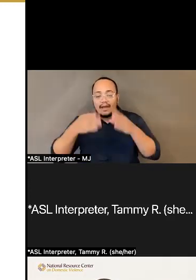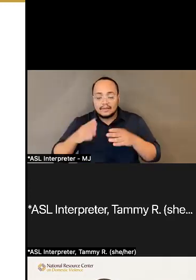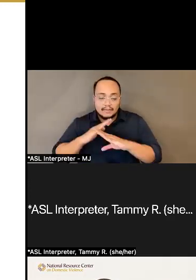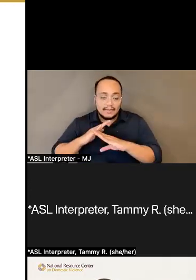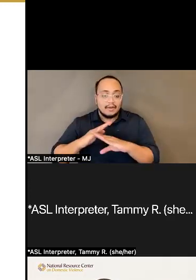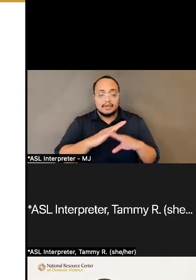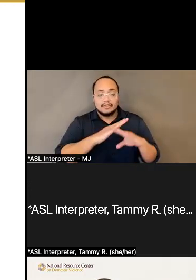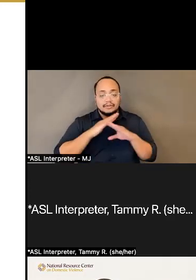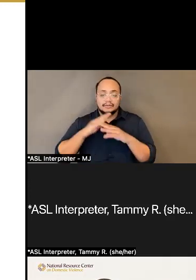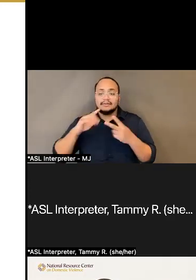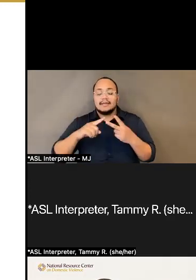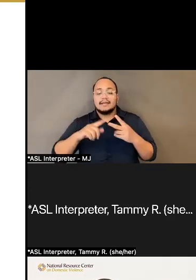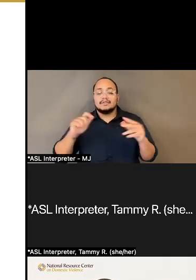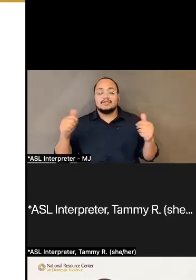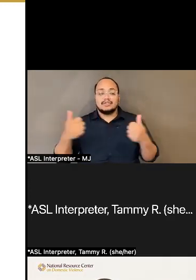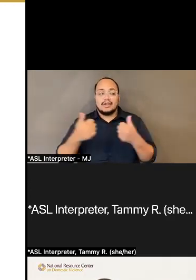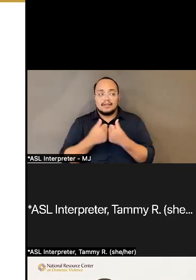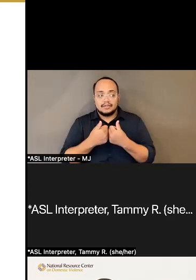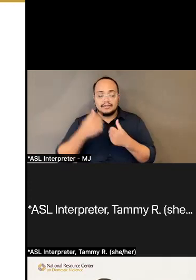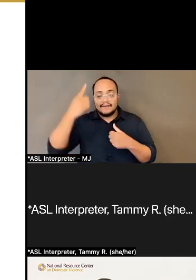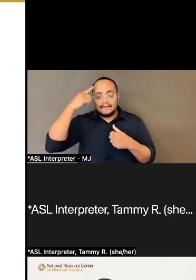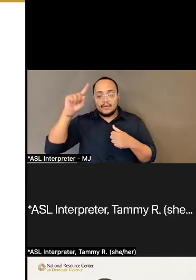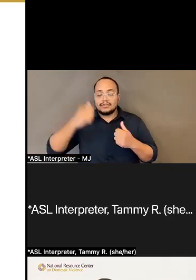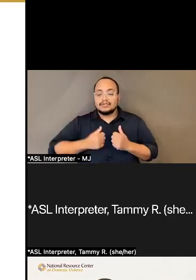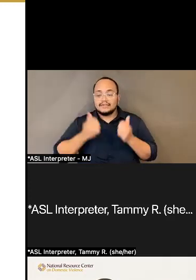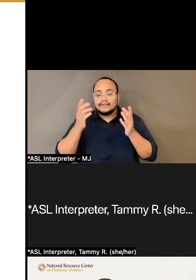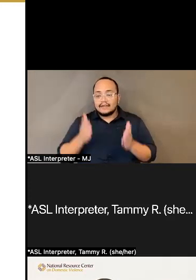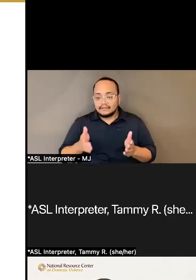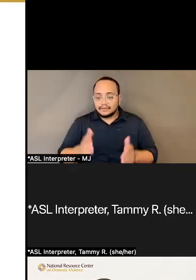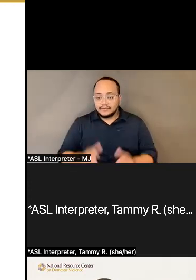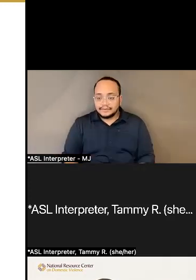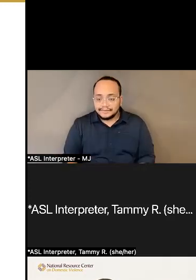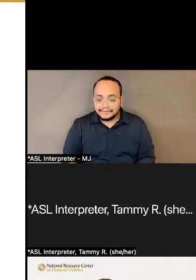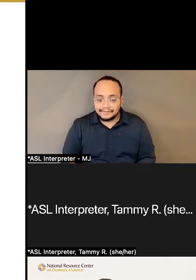barriers and challenges for survivors.